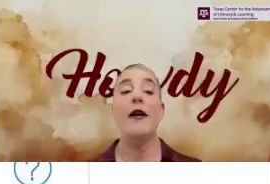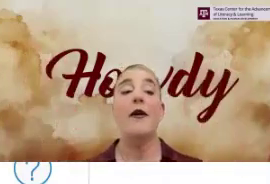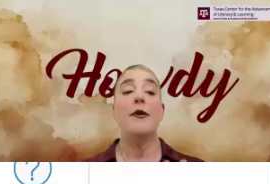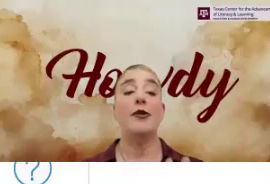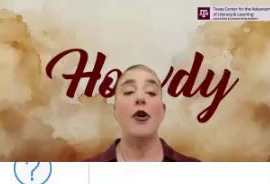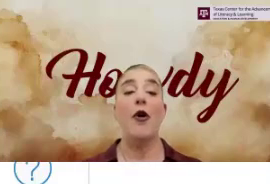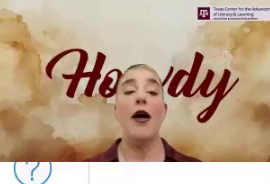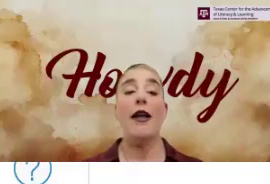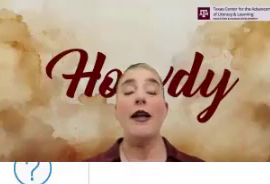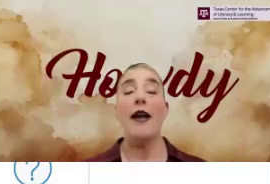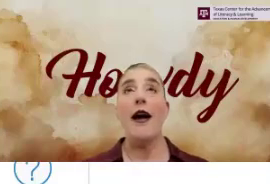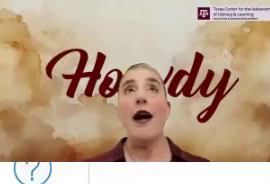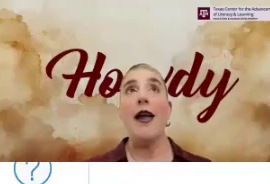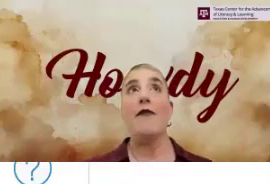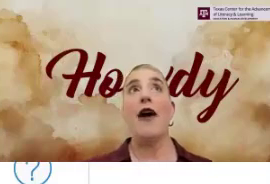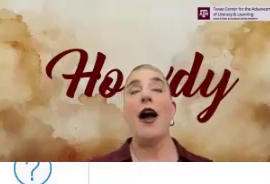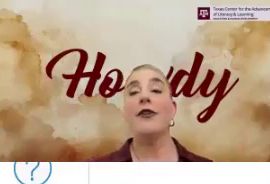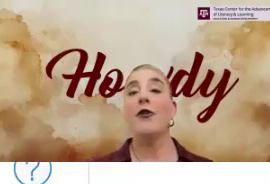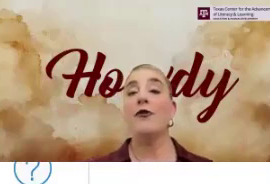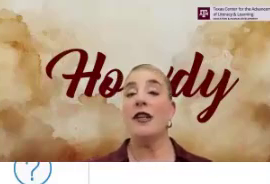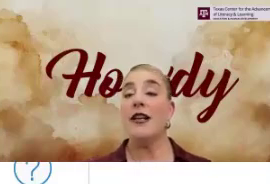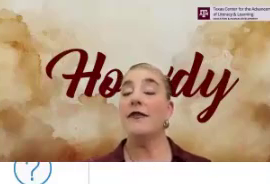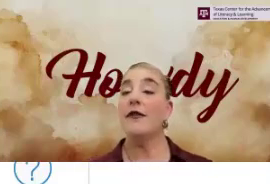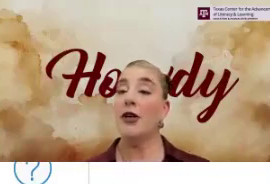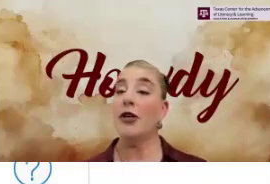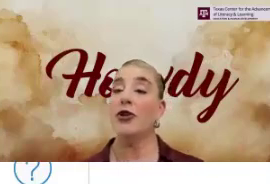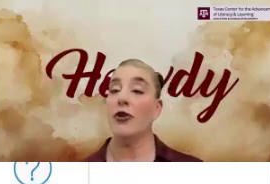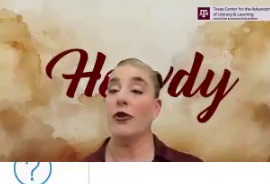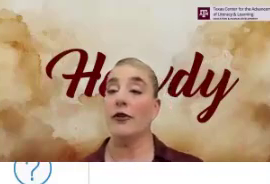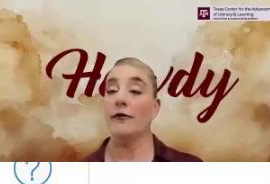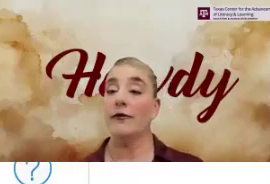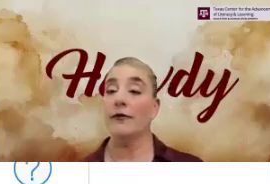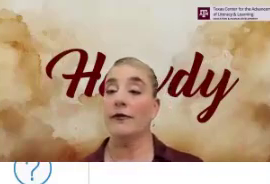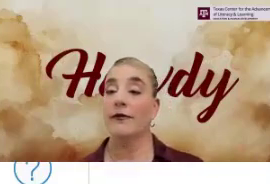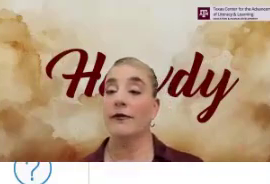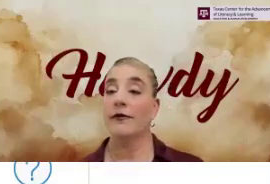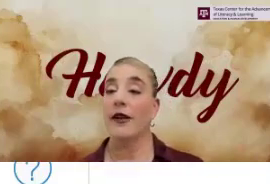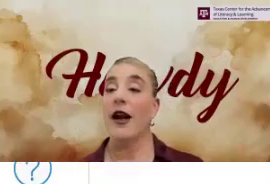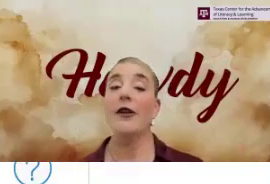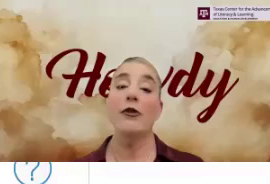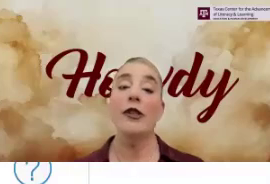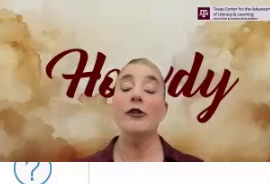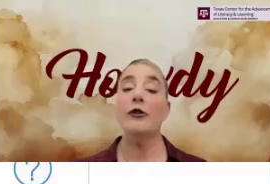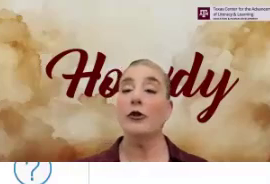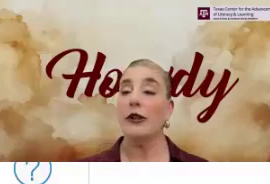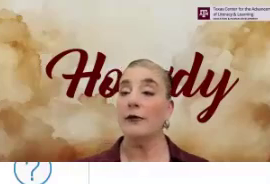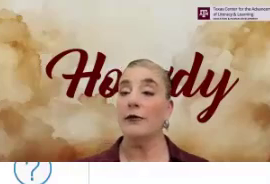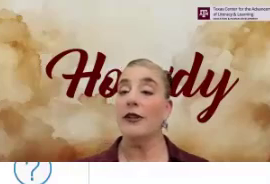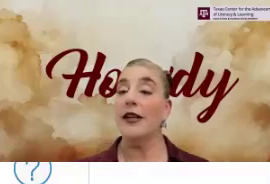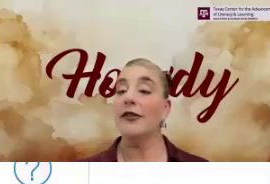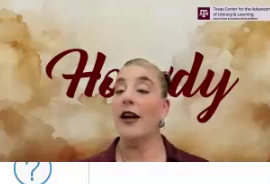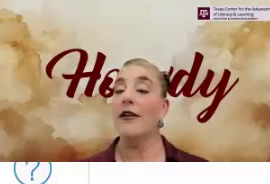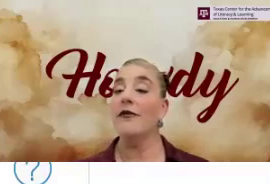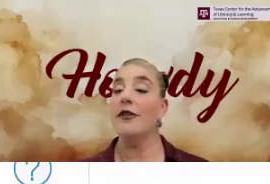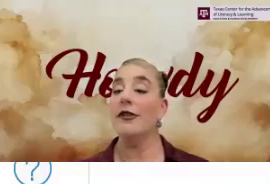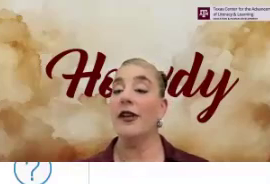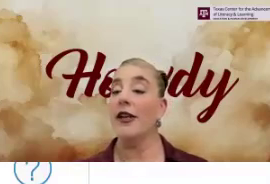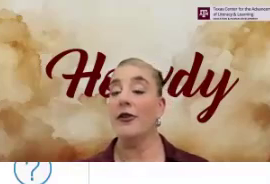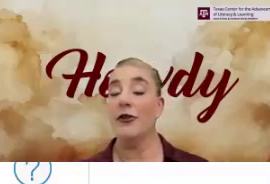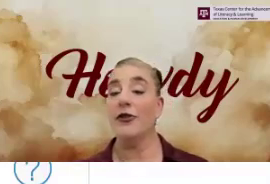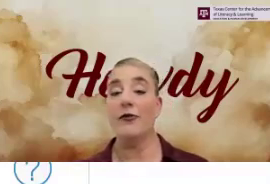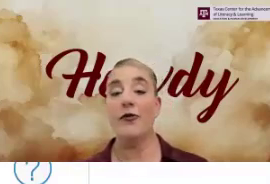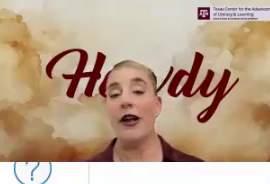fine. So if I don't need the picture, I don't include it. But that's kind